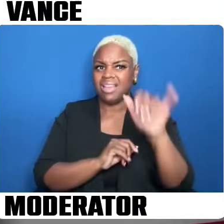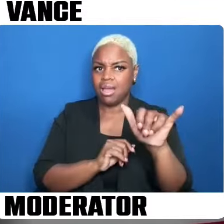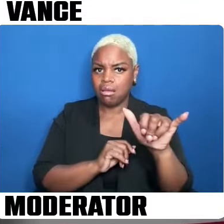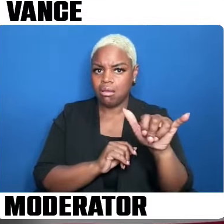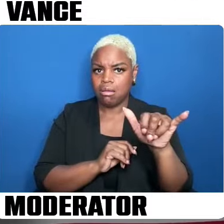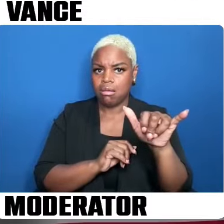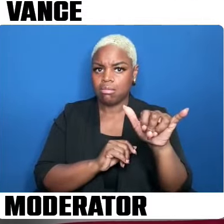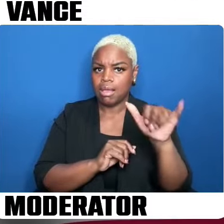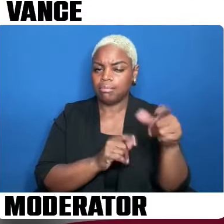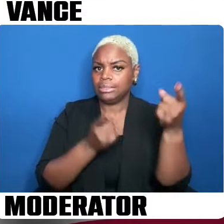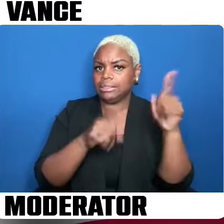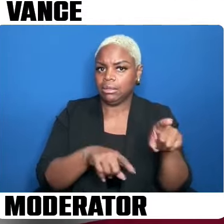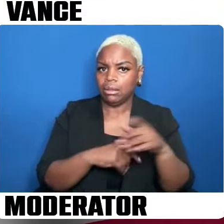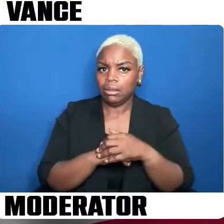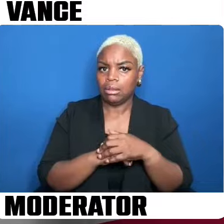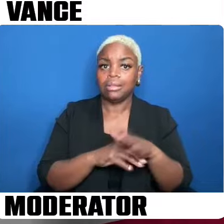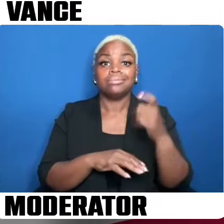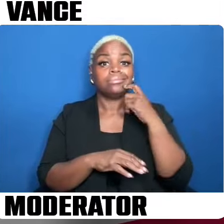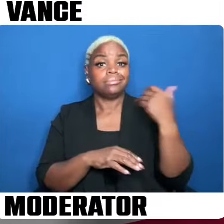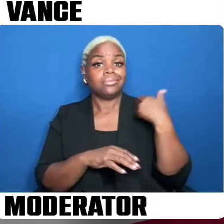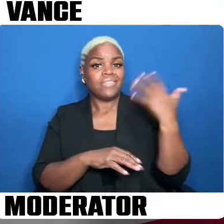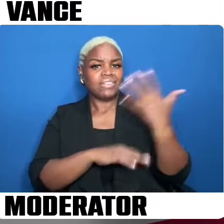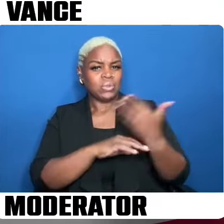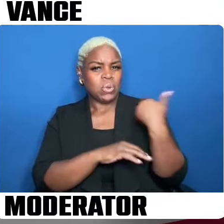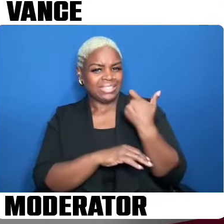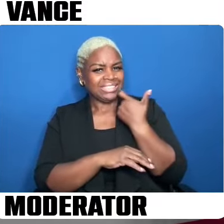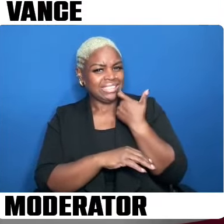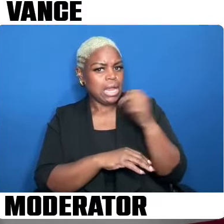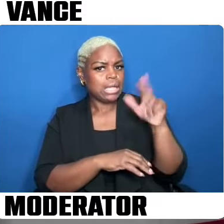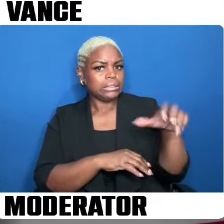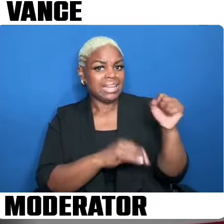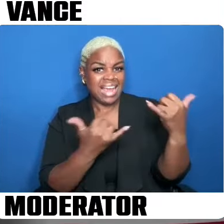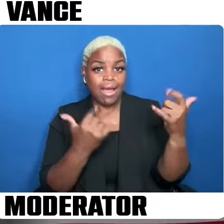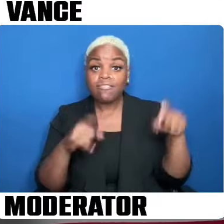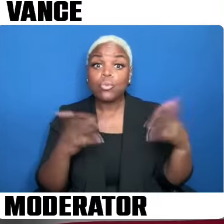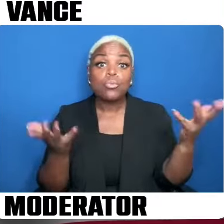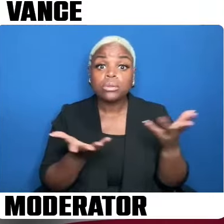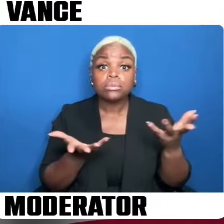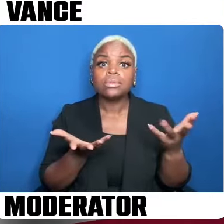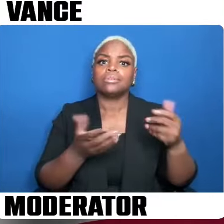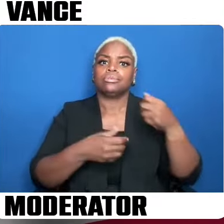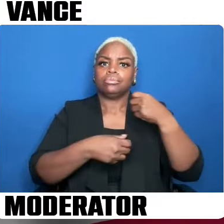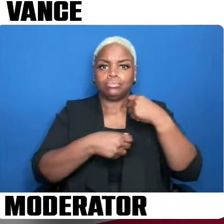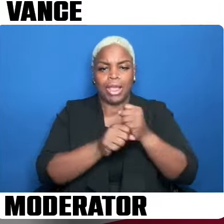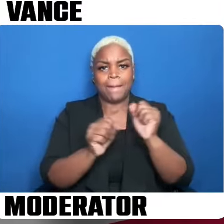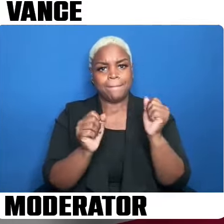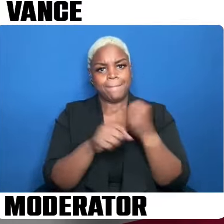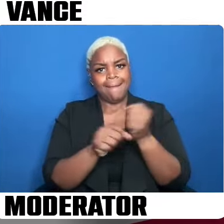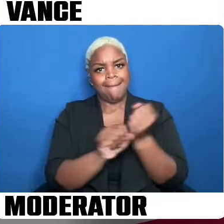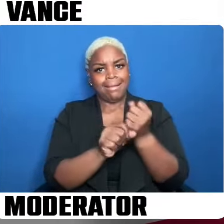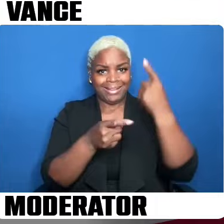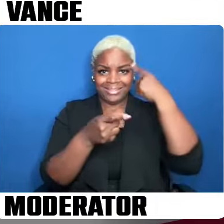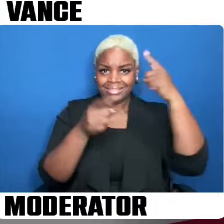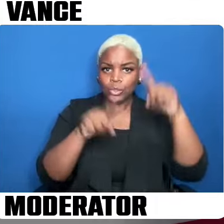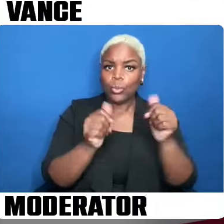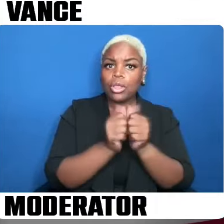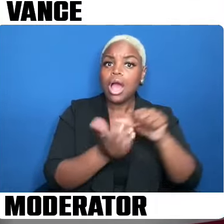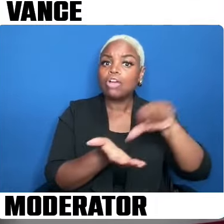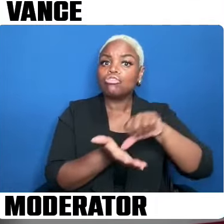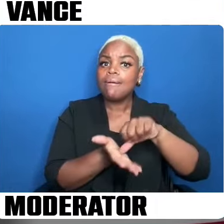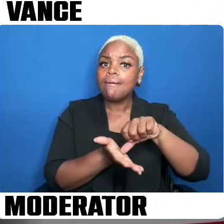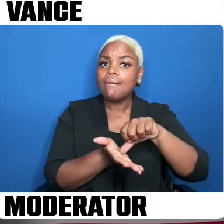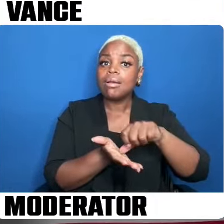Iran because the consequences are impossible. Did he make a mistake? You have 1 minute. Well, first of all, Margaret, diplomacy is not a